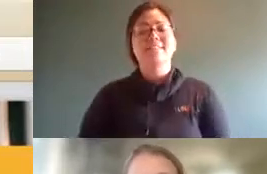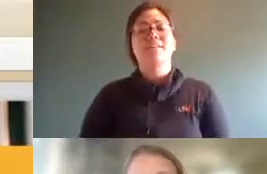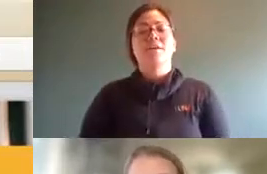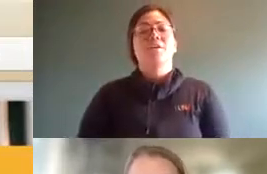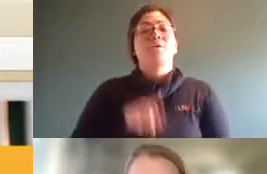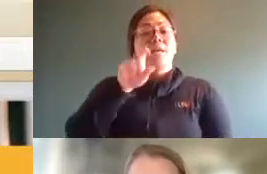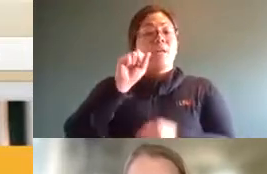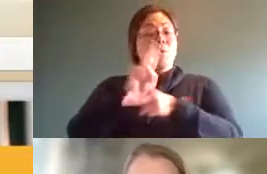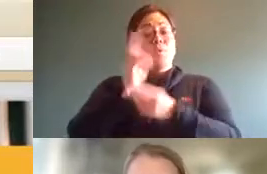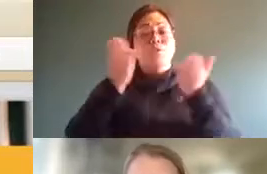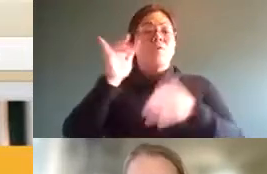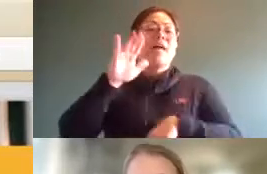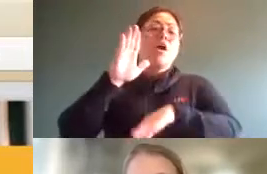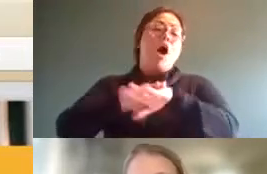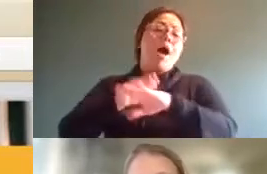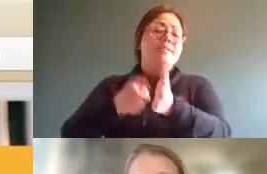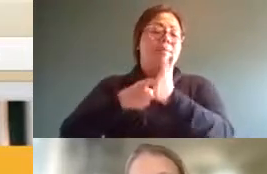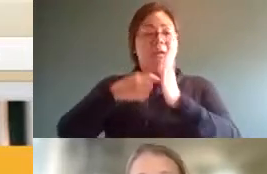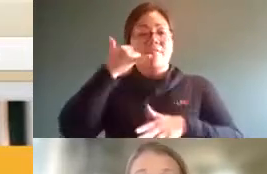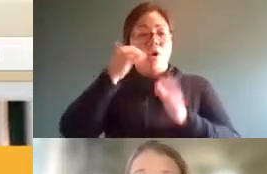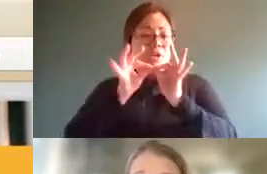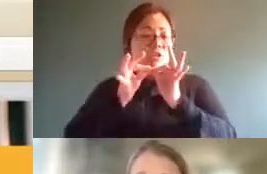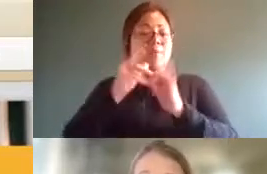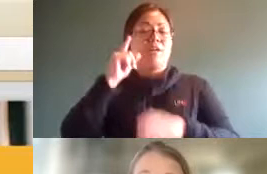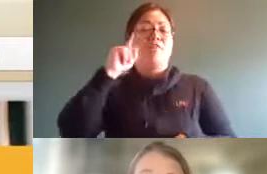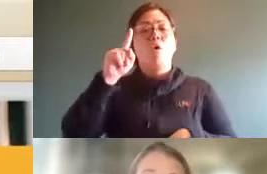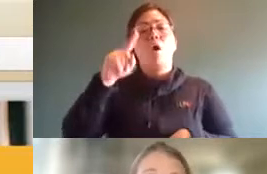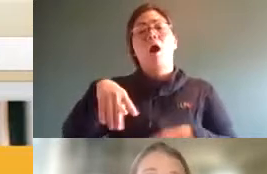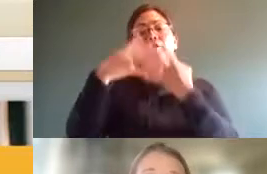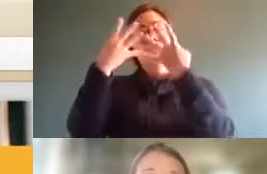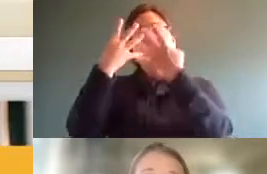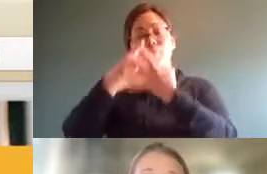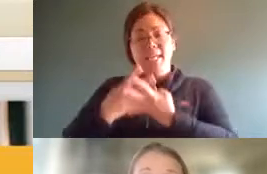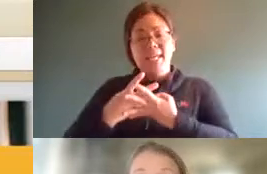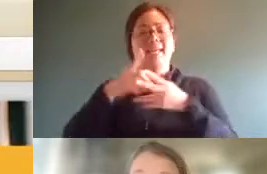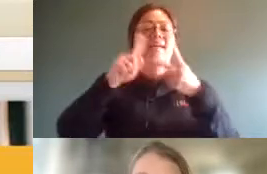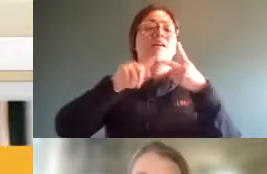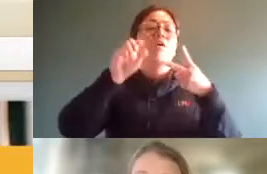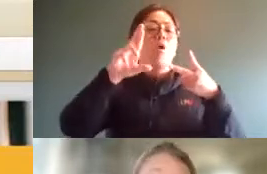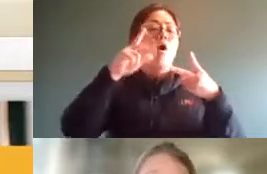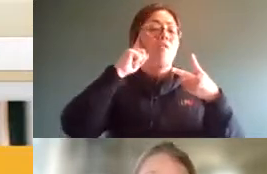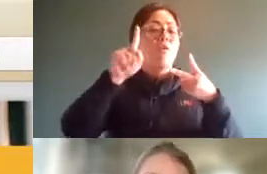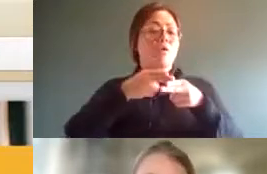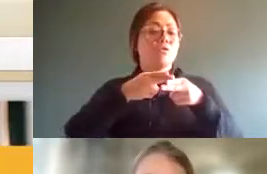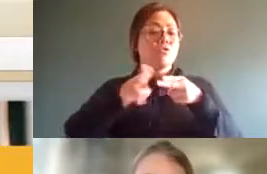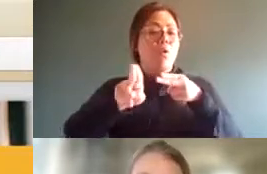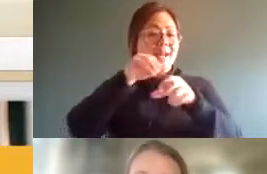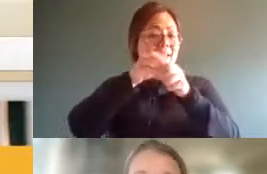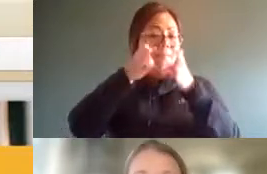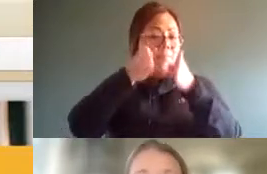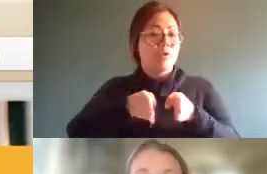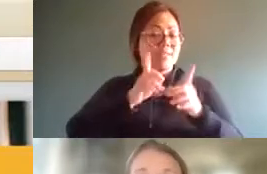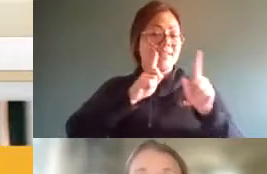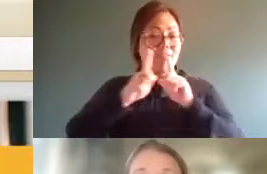service like on-demand phone interpreting for screening calls or for very short in-person